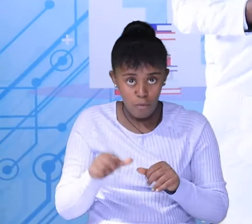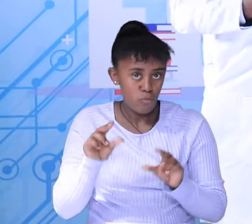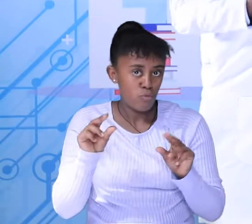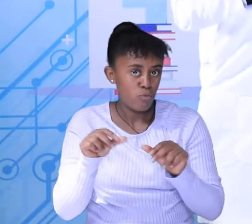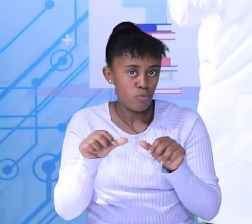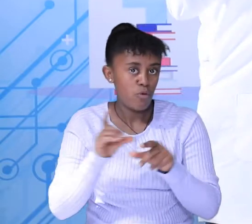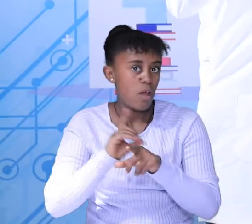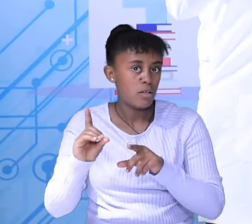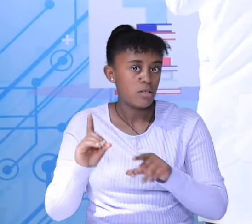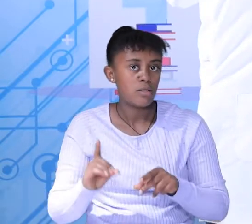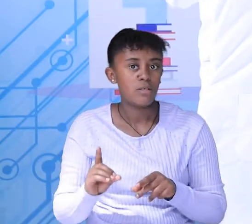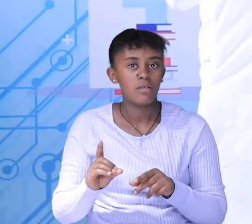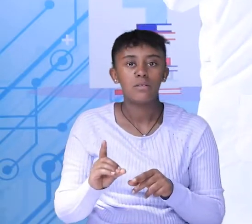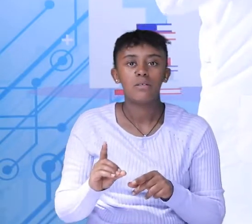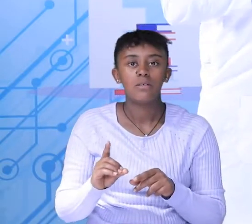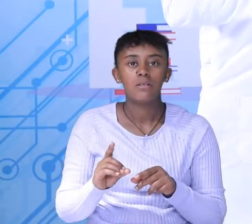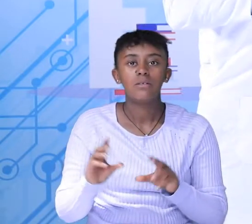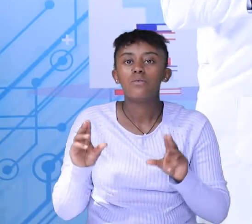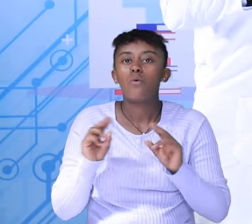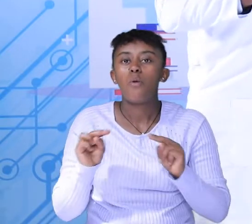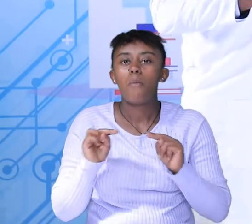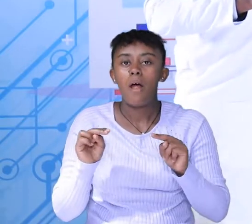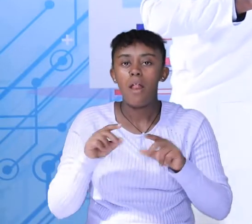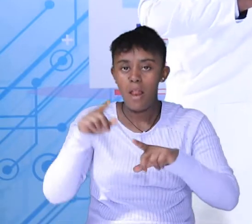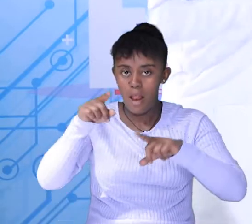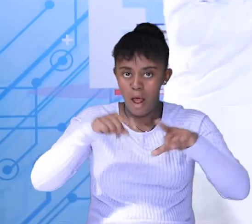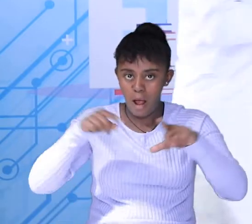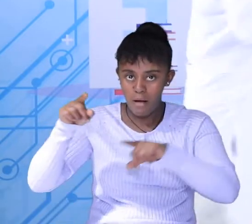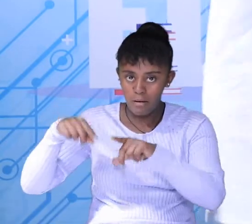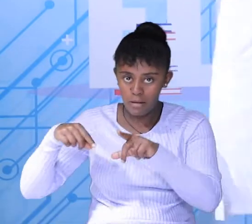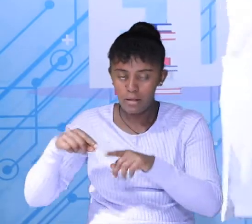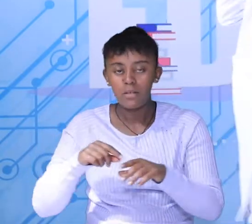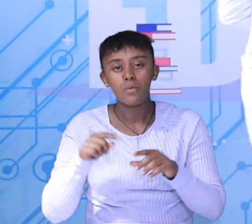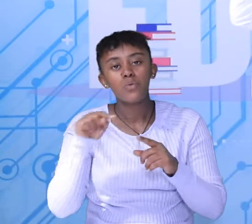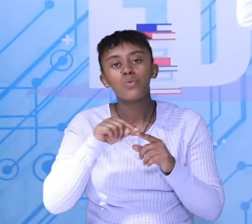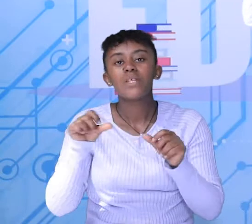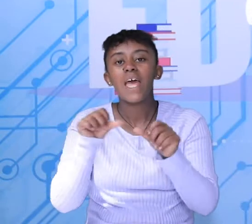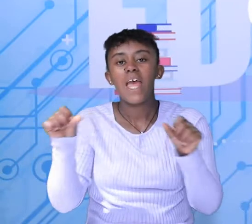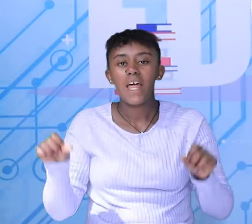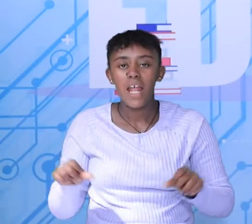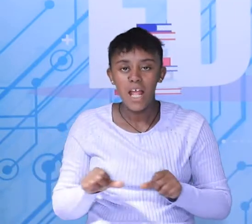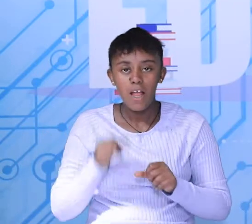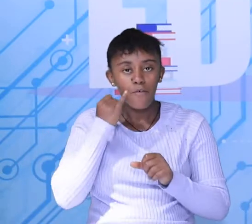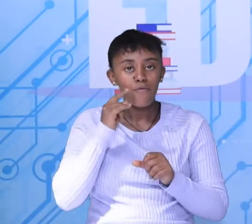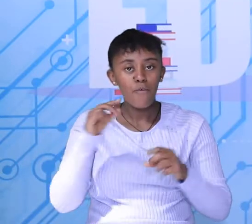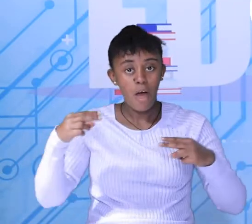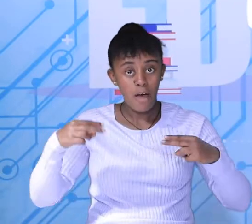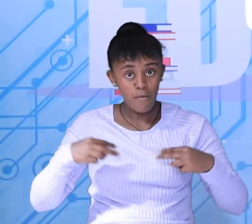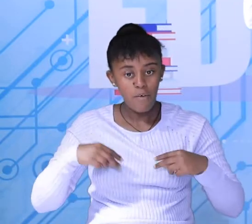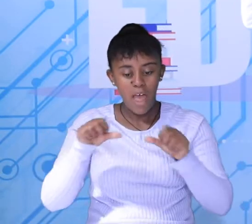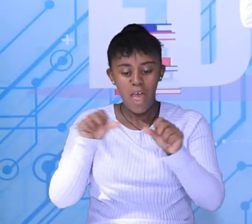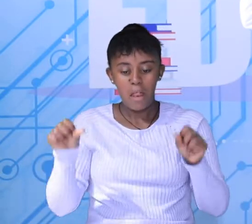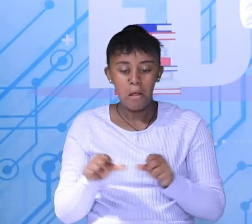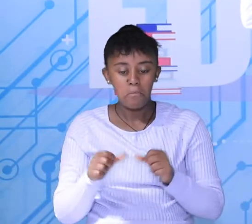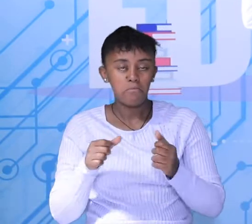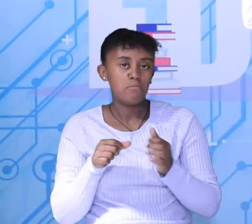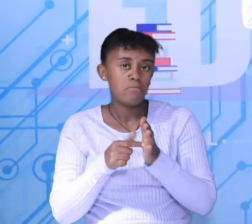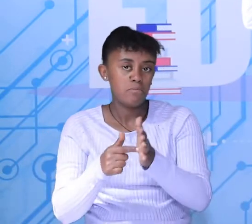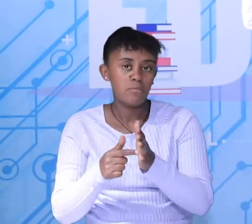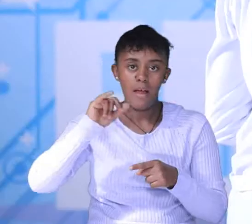Okay? But here we have sine 30 degrees and it gives us half of 7.2 here. We have already